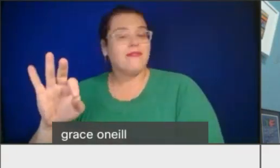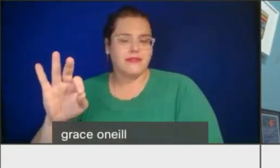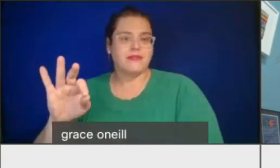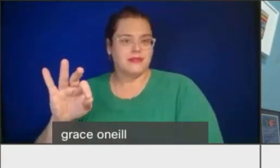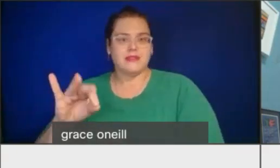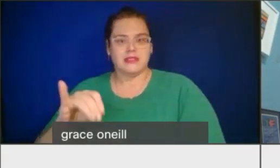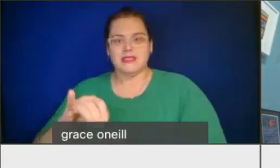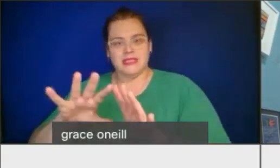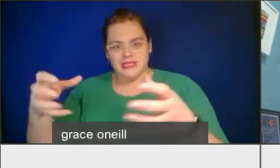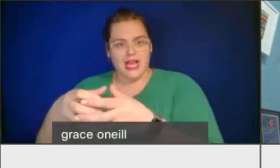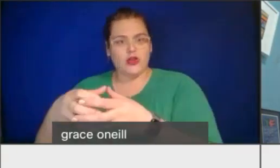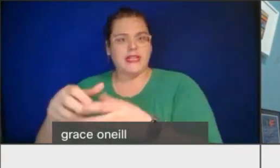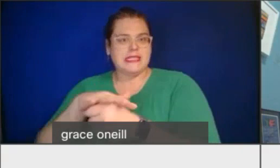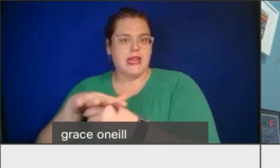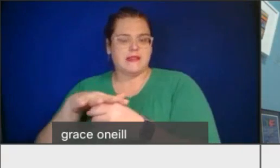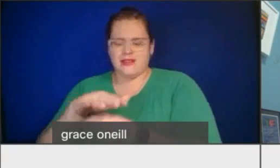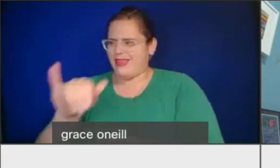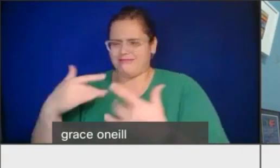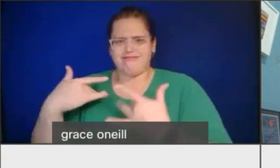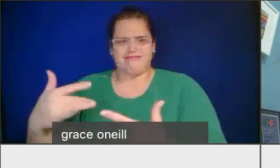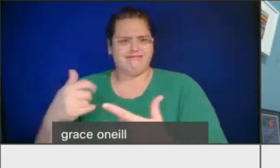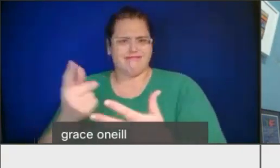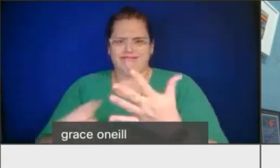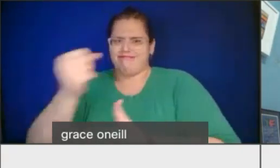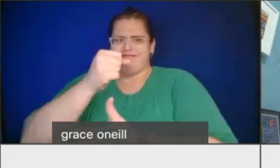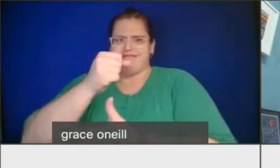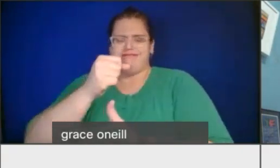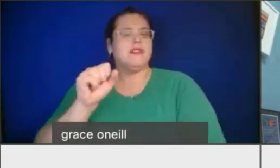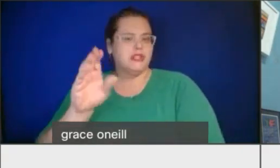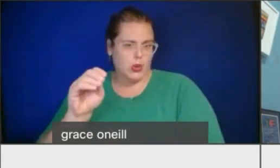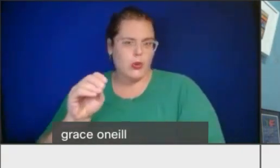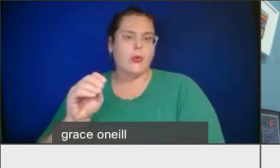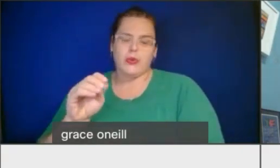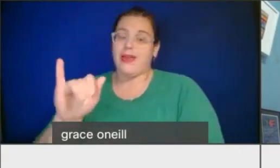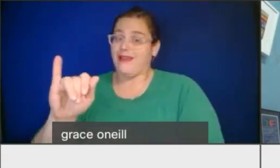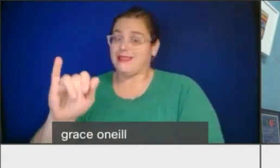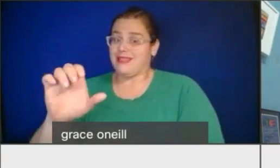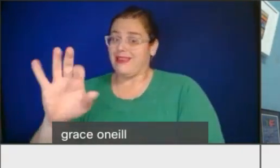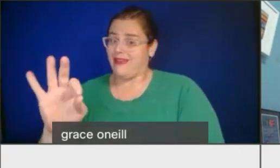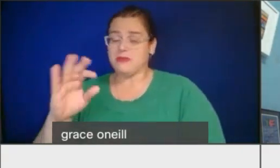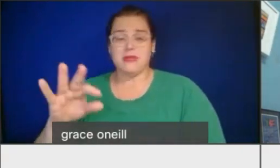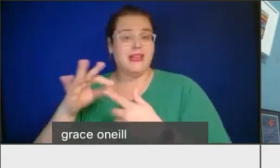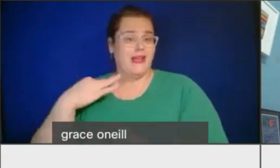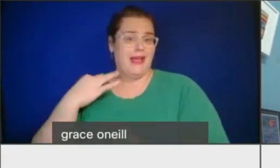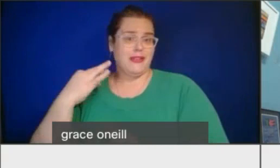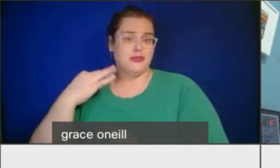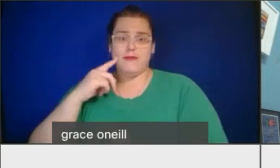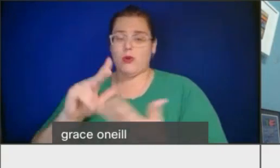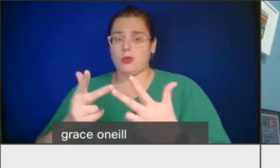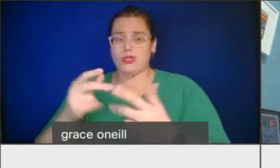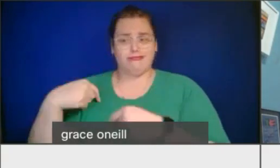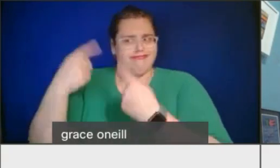in long-term care facilities. So at least ICFs have been eligible for quite some time.